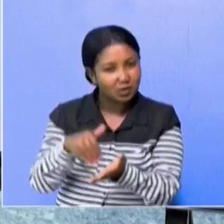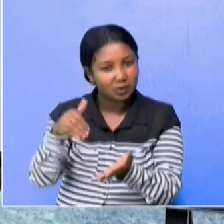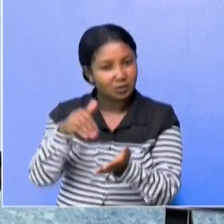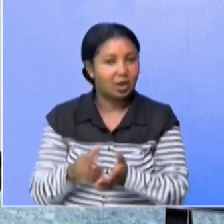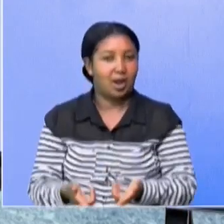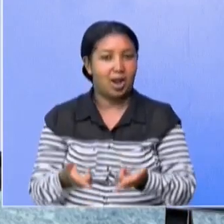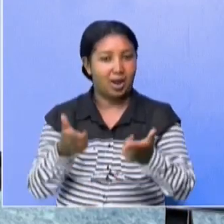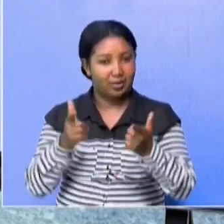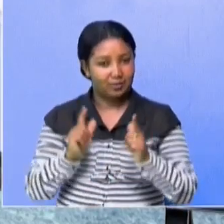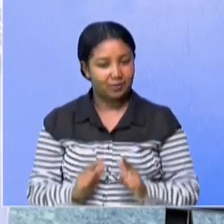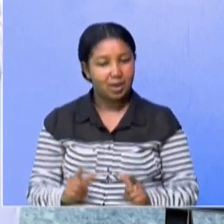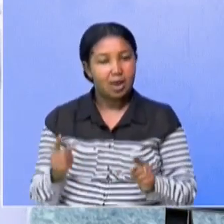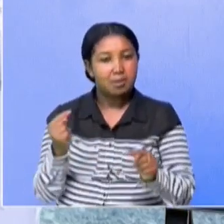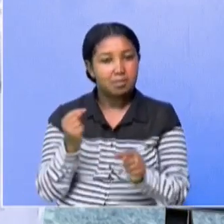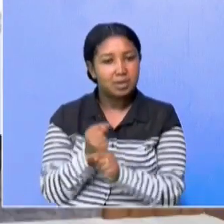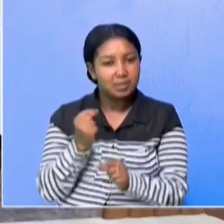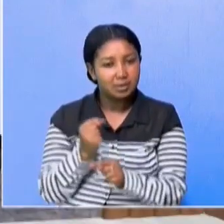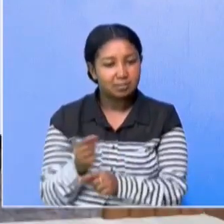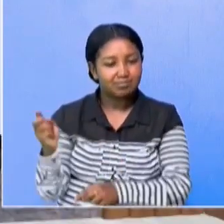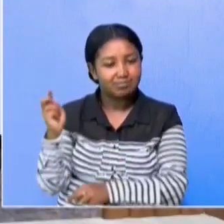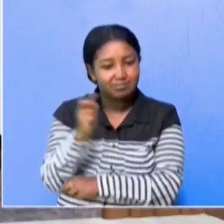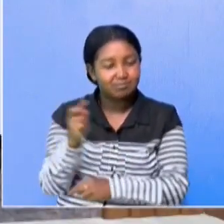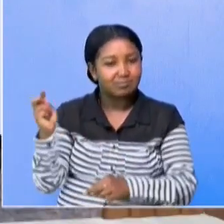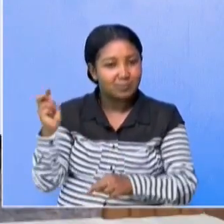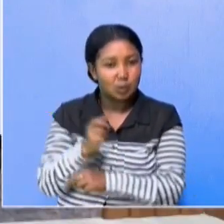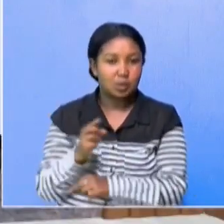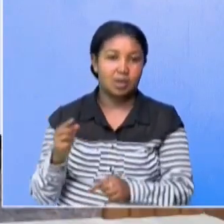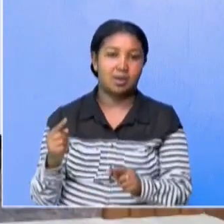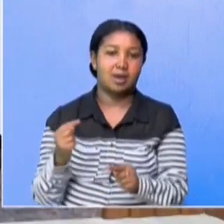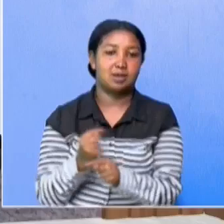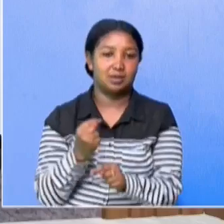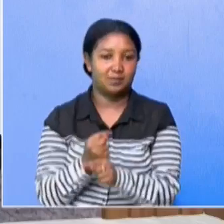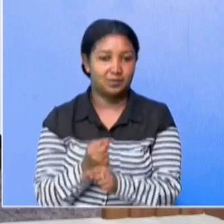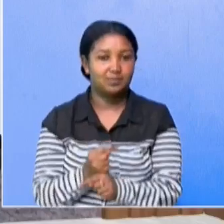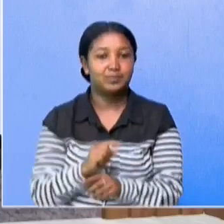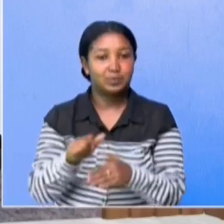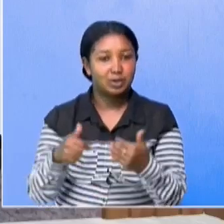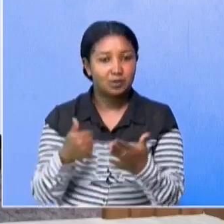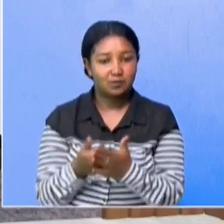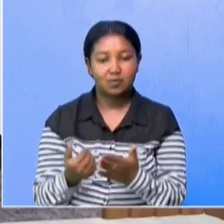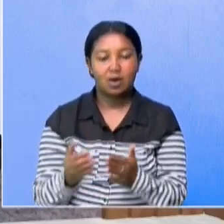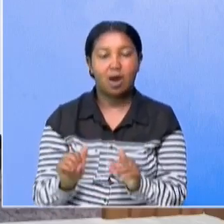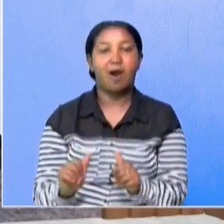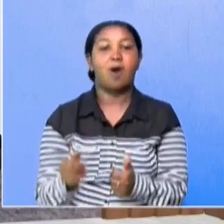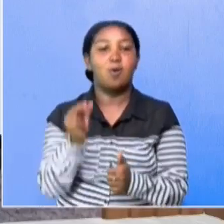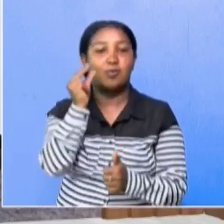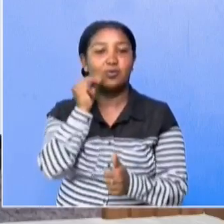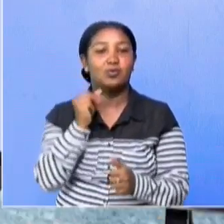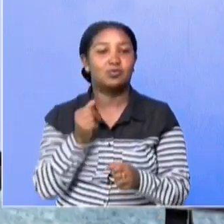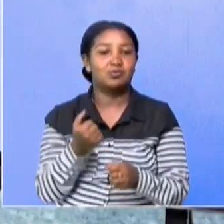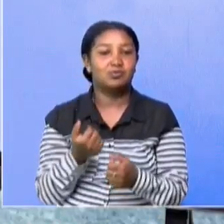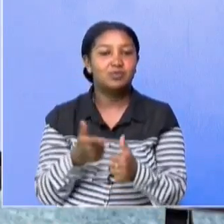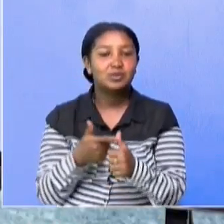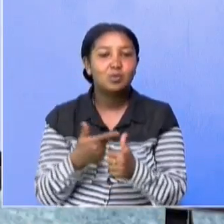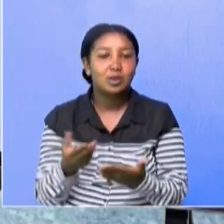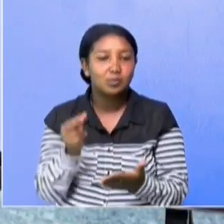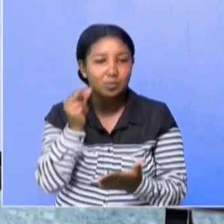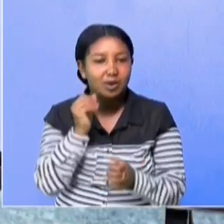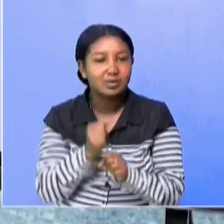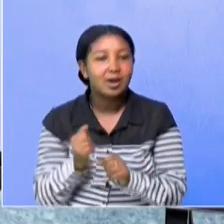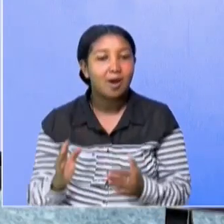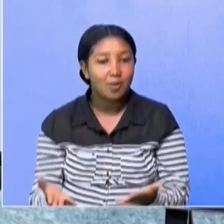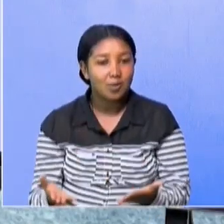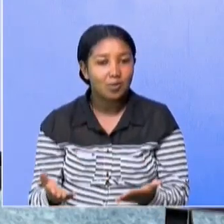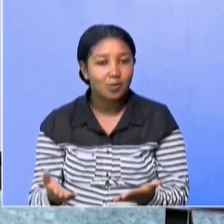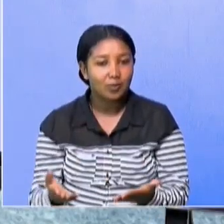are implementing our day-to-day activities. Therefore, how to make coffee. What did you first? Yeah, these